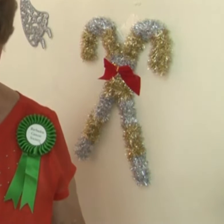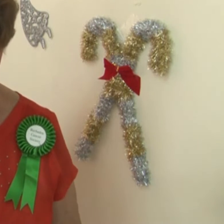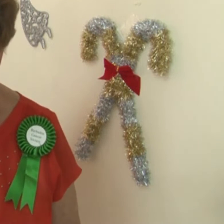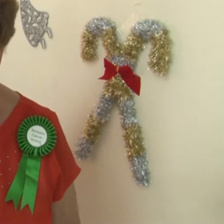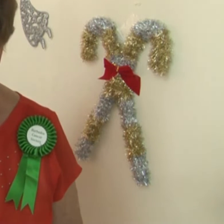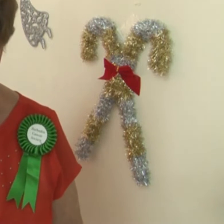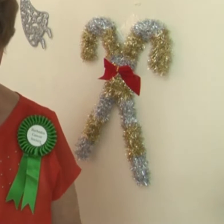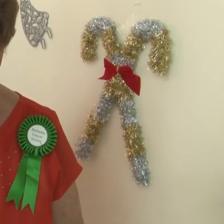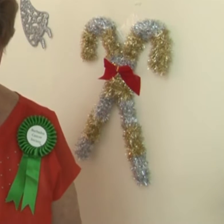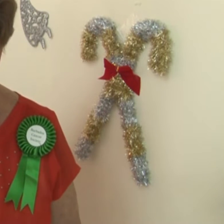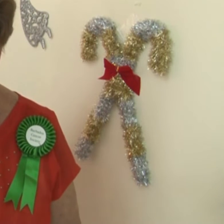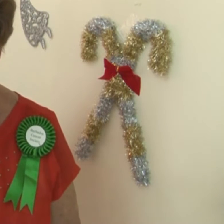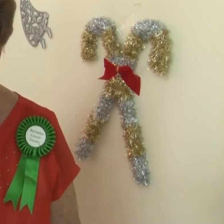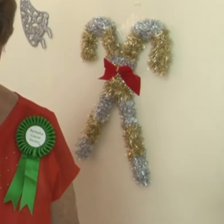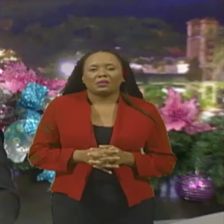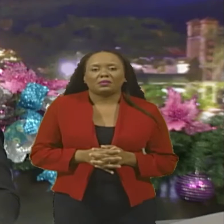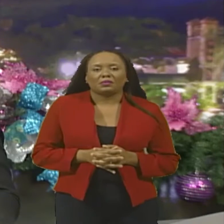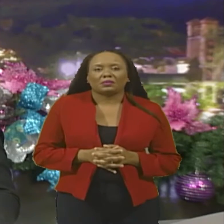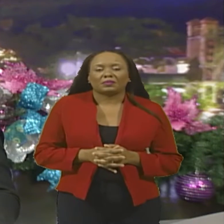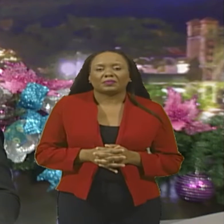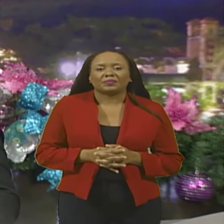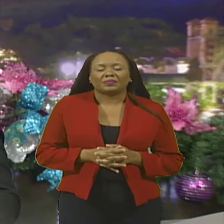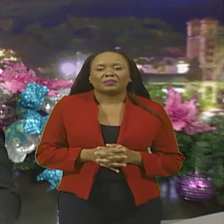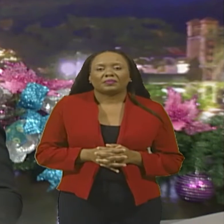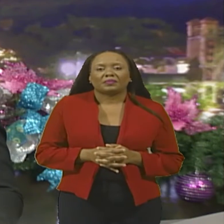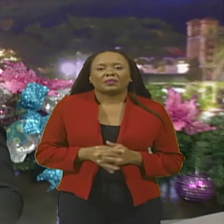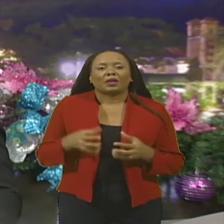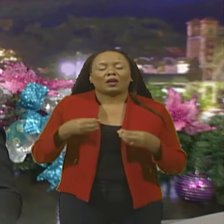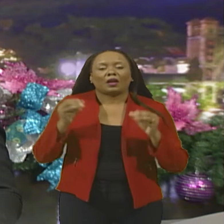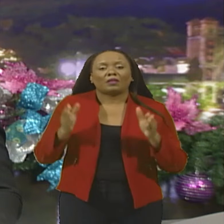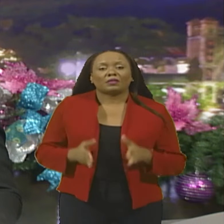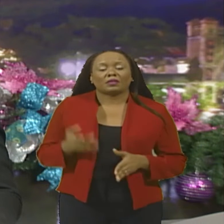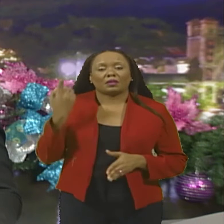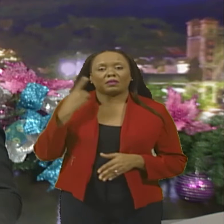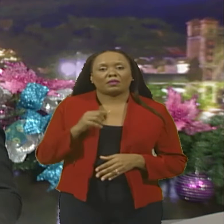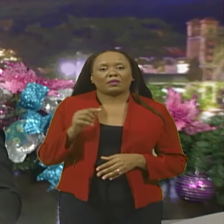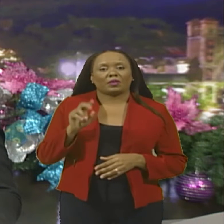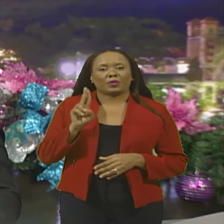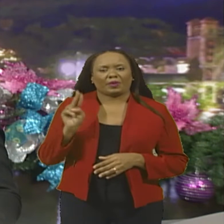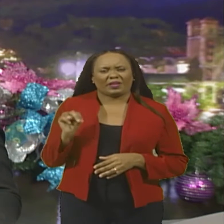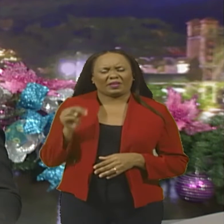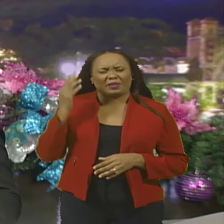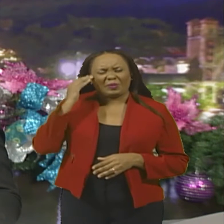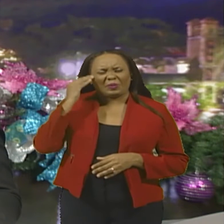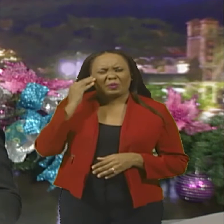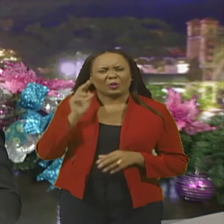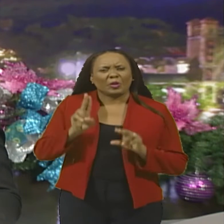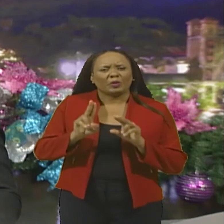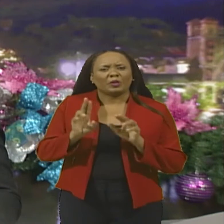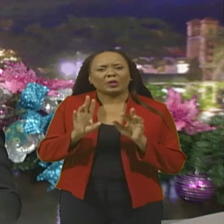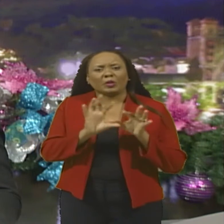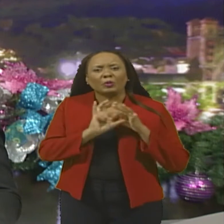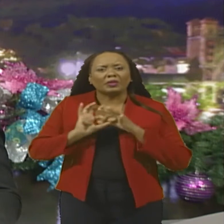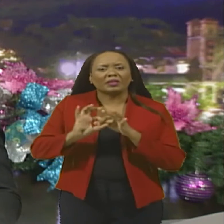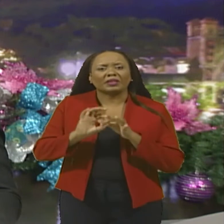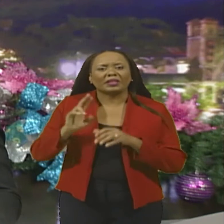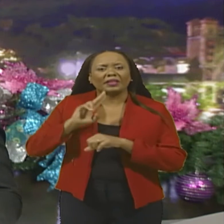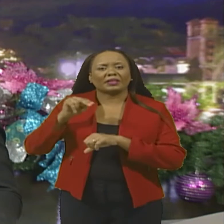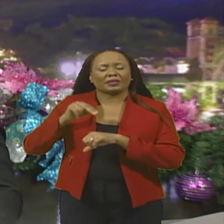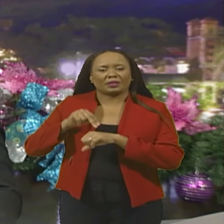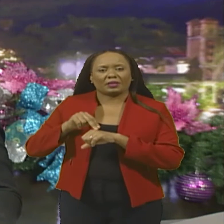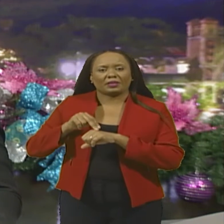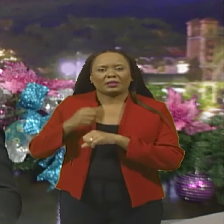try to get them to look after themselves. Liaison Officer for the United Nations Population Fund, Denise